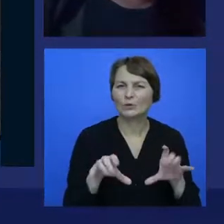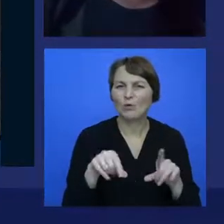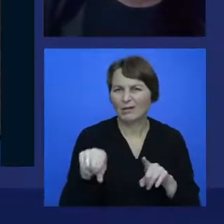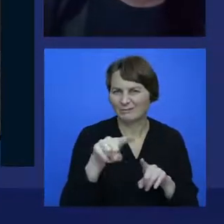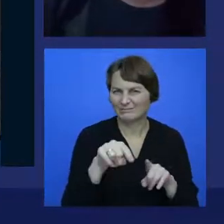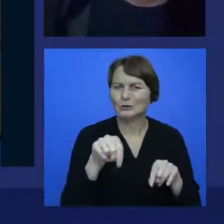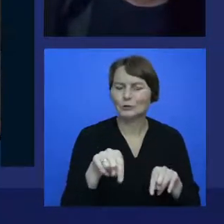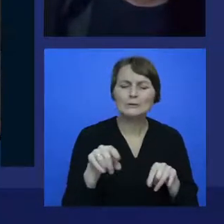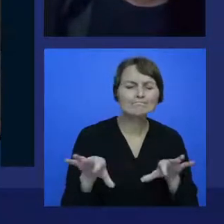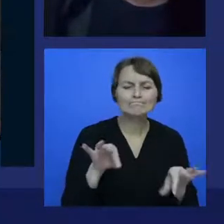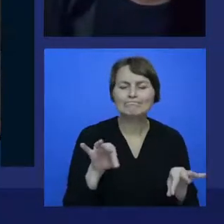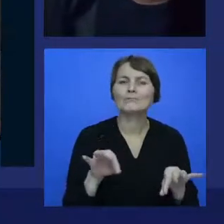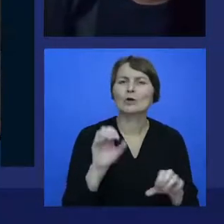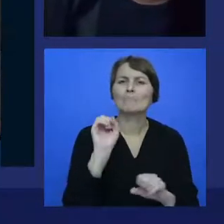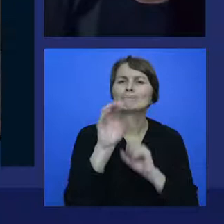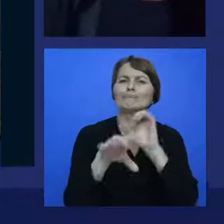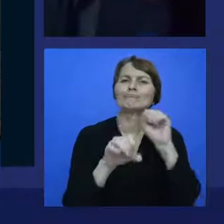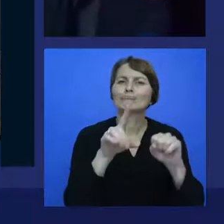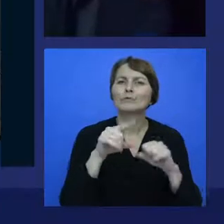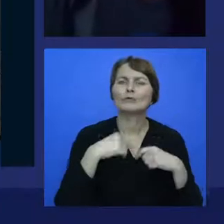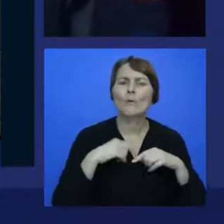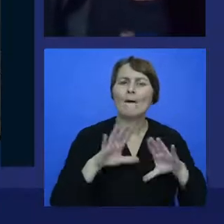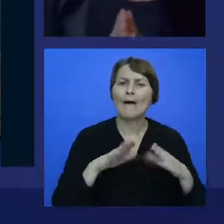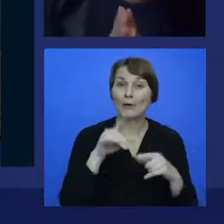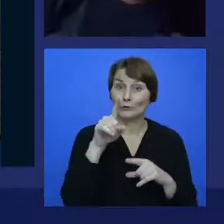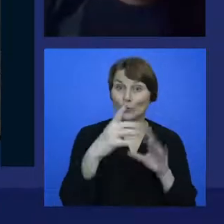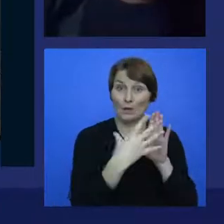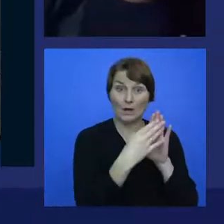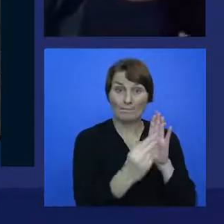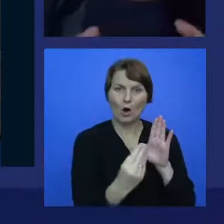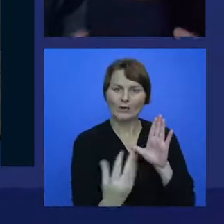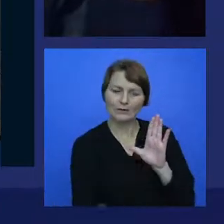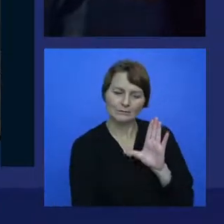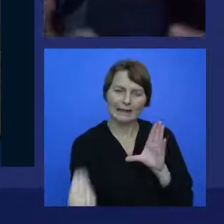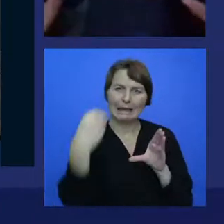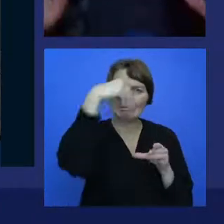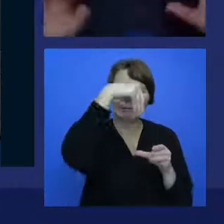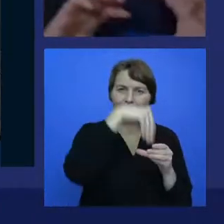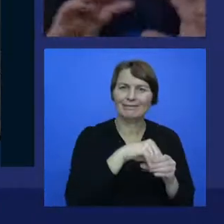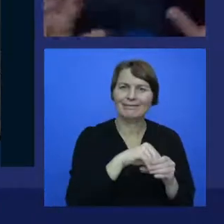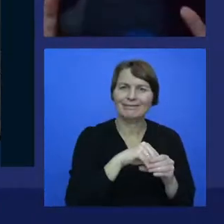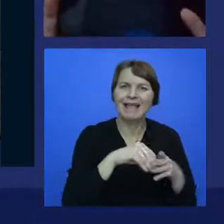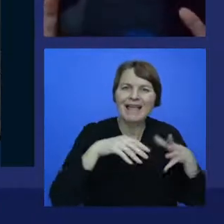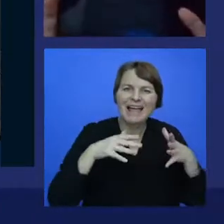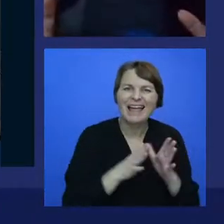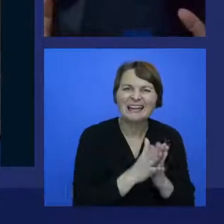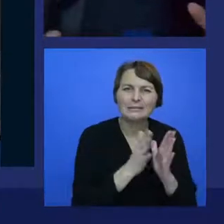to build explainability into your models. But there are lots of research,